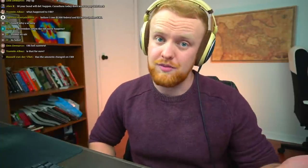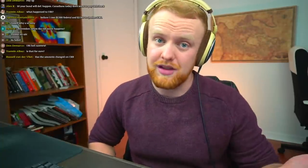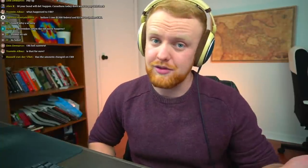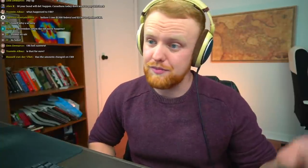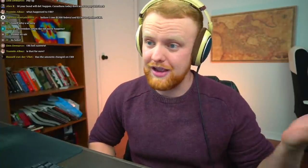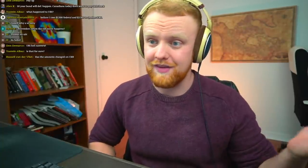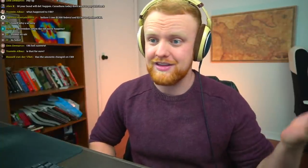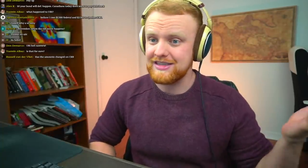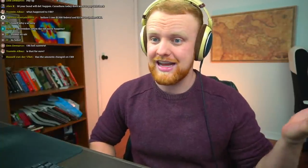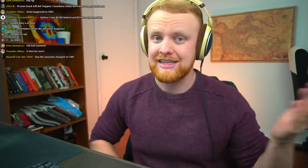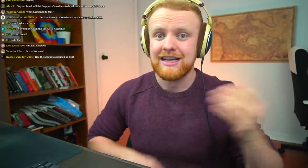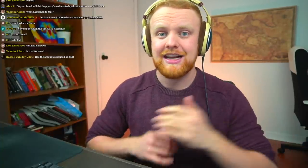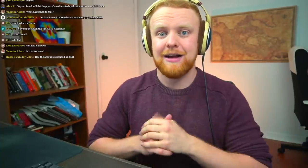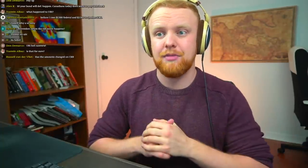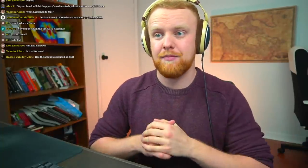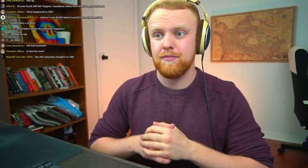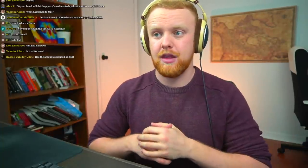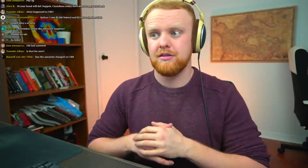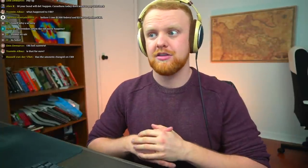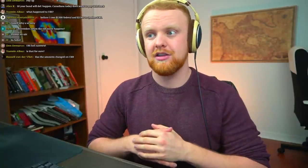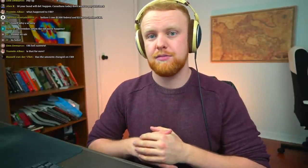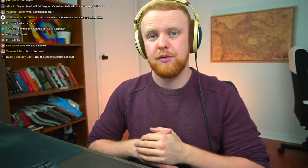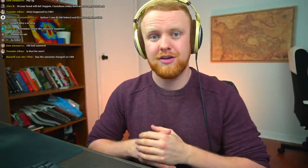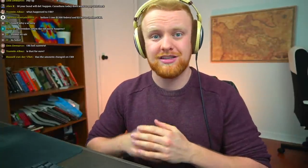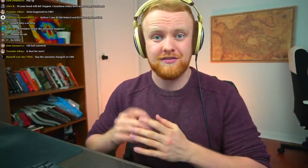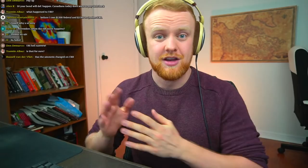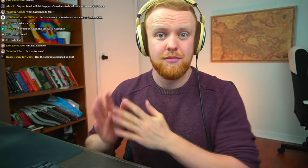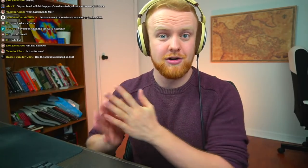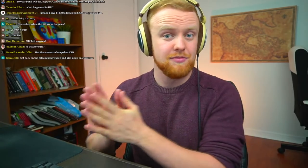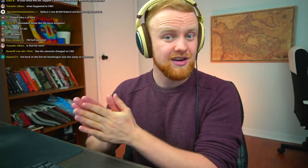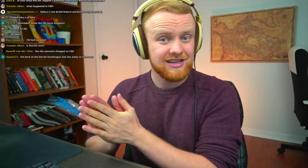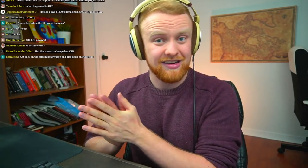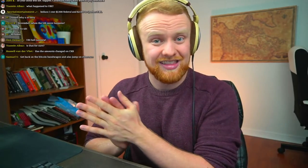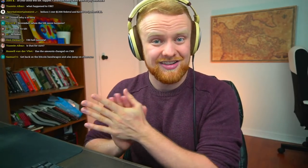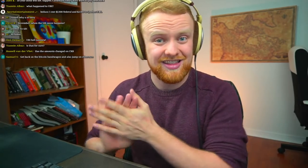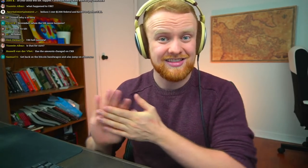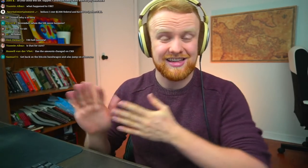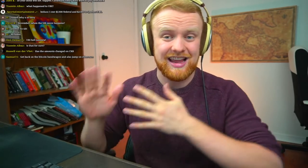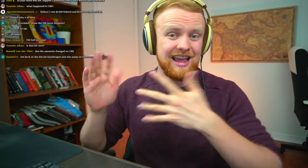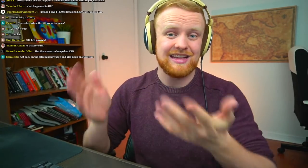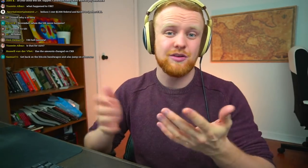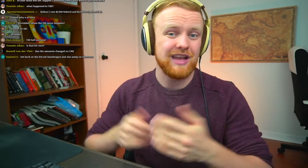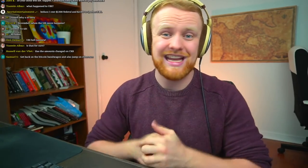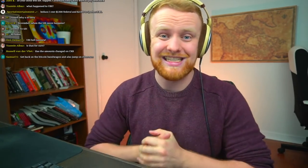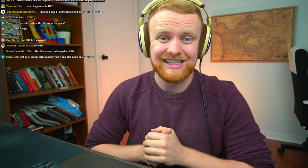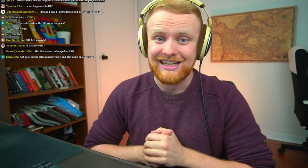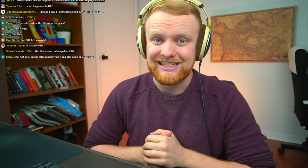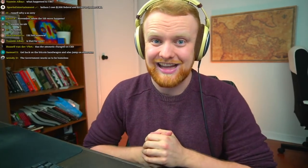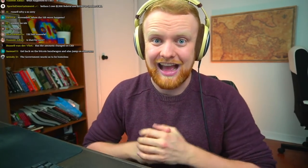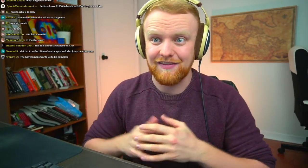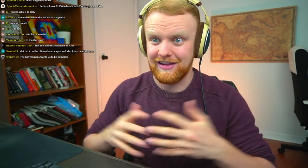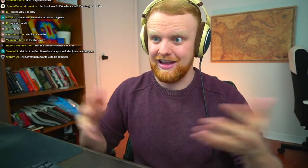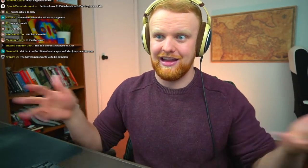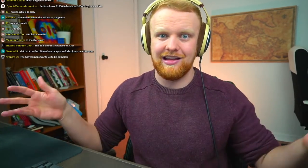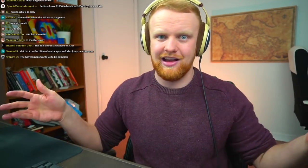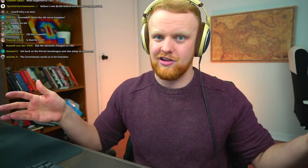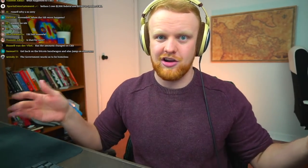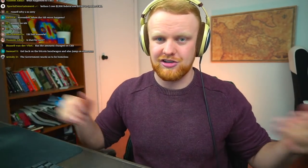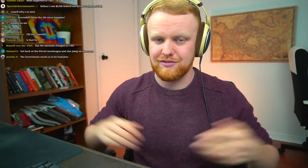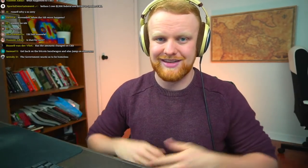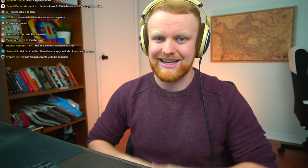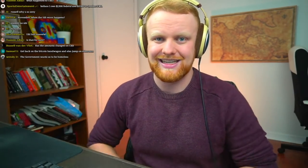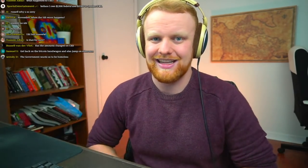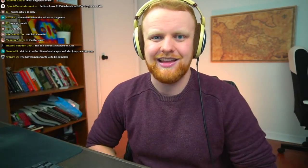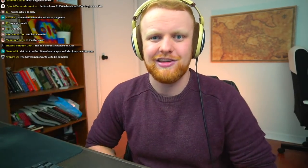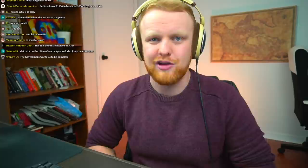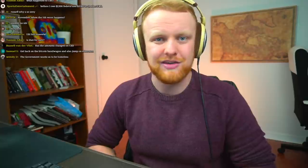ever going to be able to pay off this debt? But certainly proponents of modern monetary theory say, hey, it's okay to have a